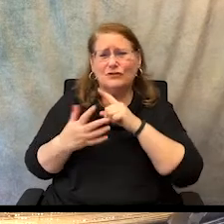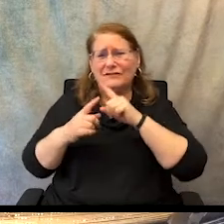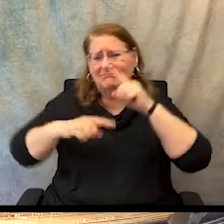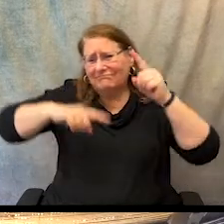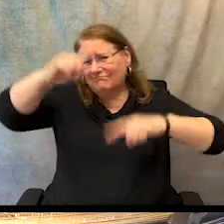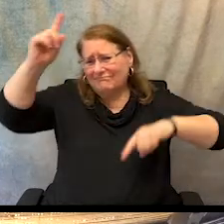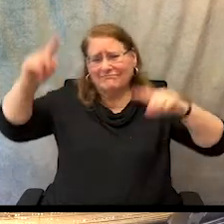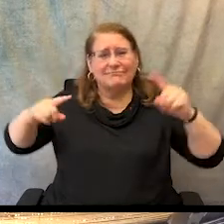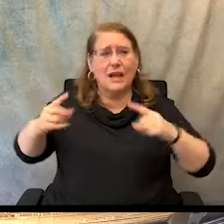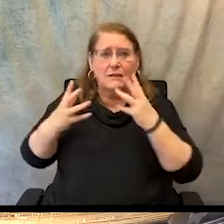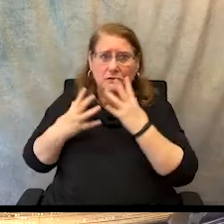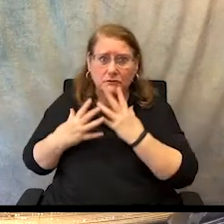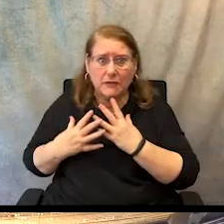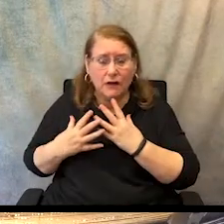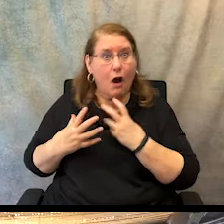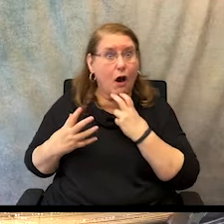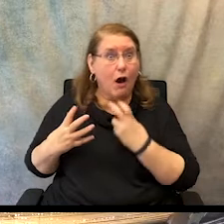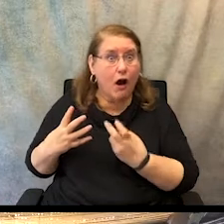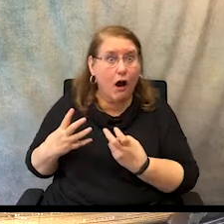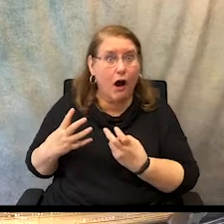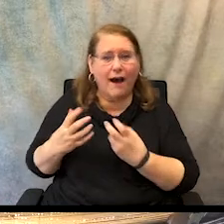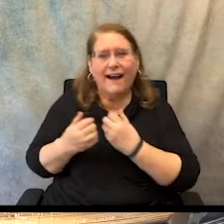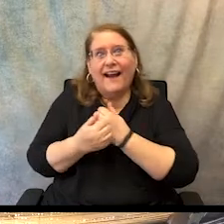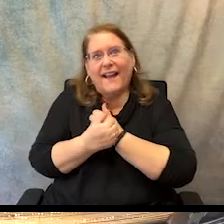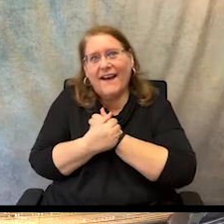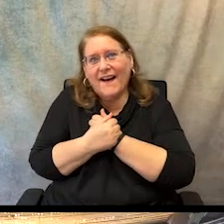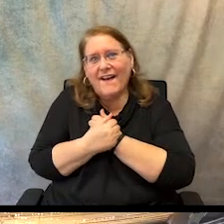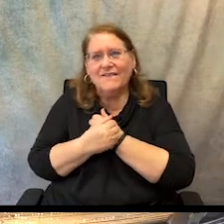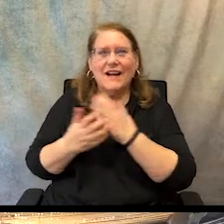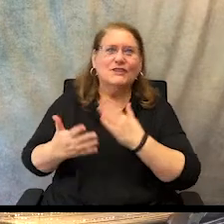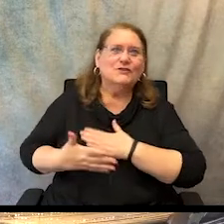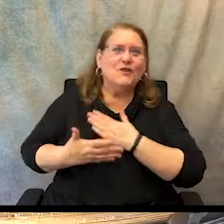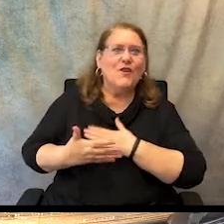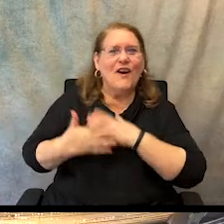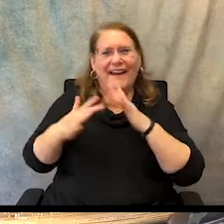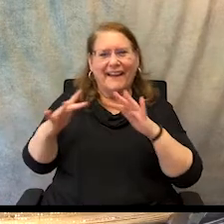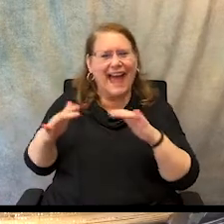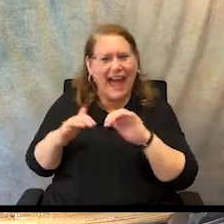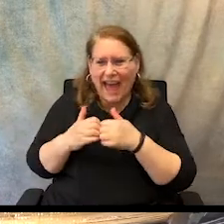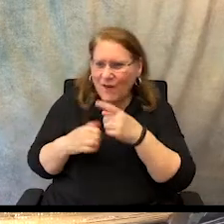go from sadness to awe to love to joy.